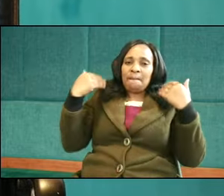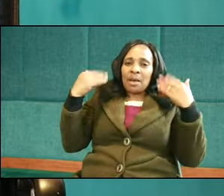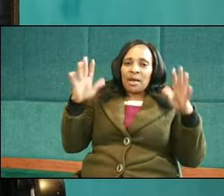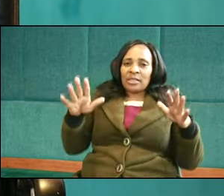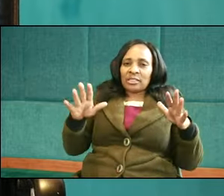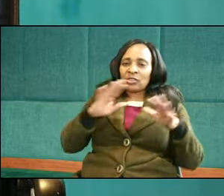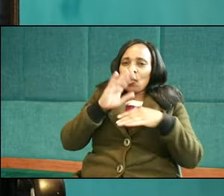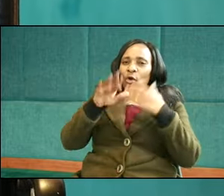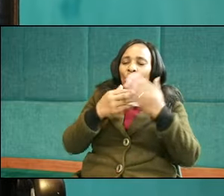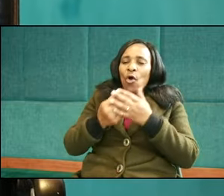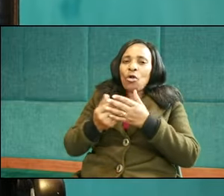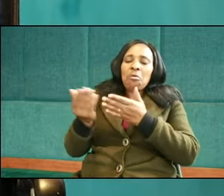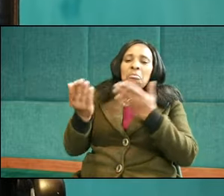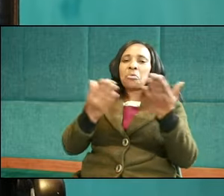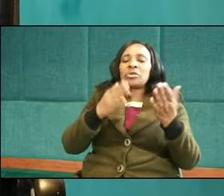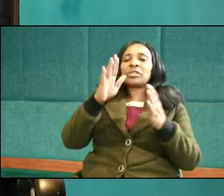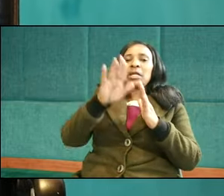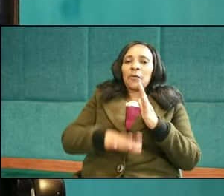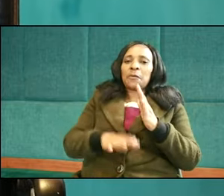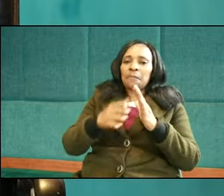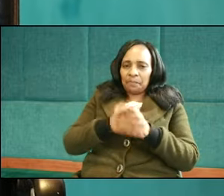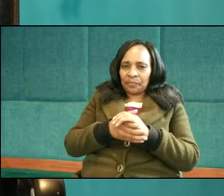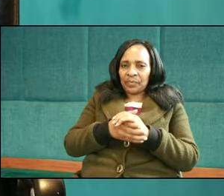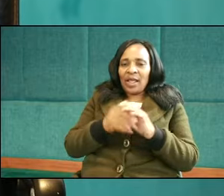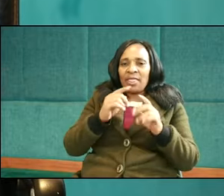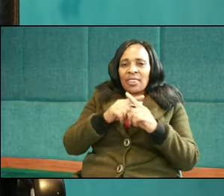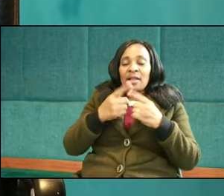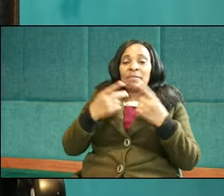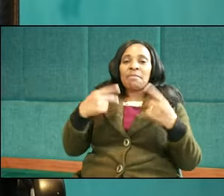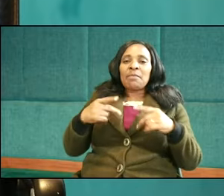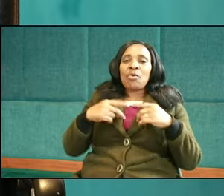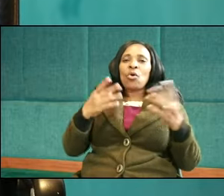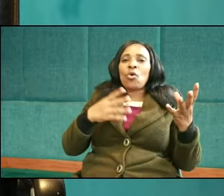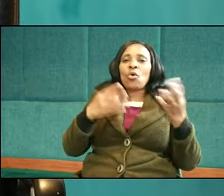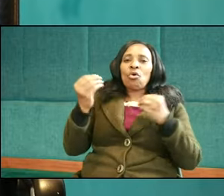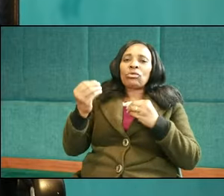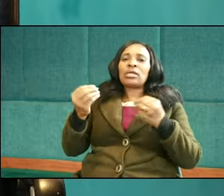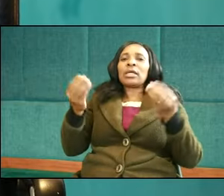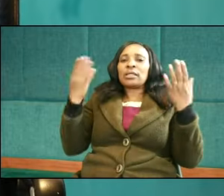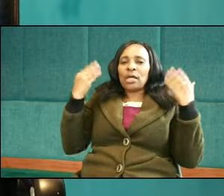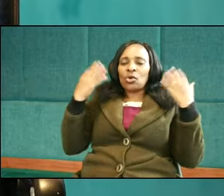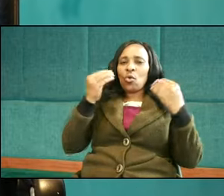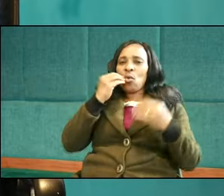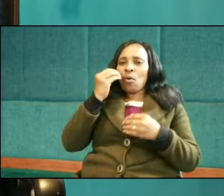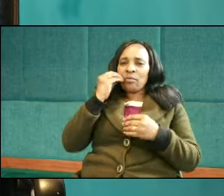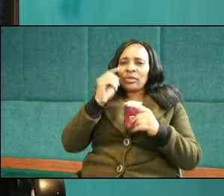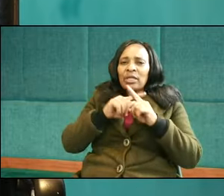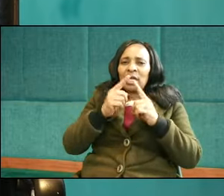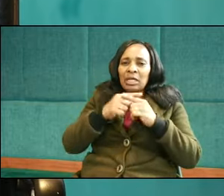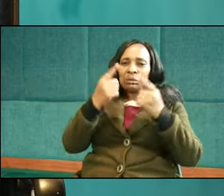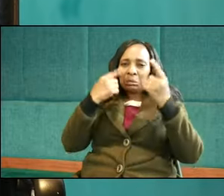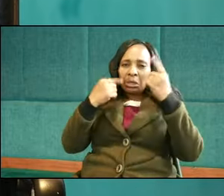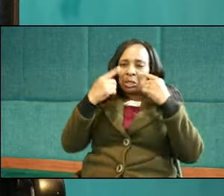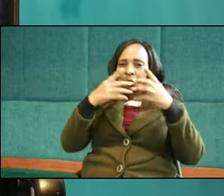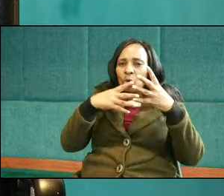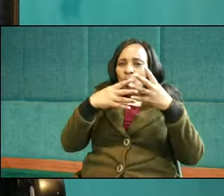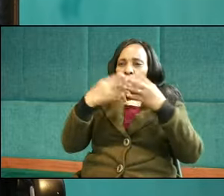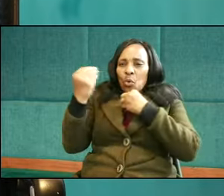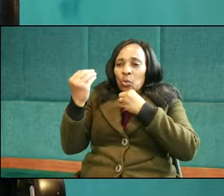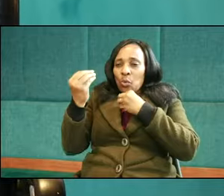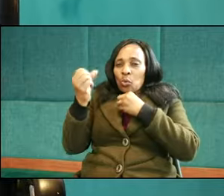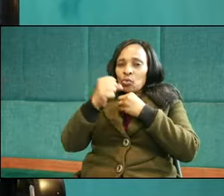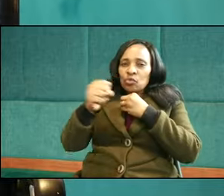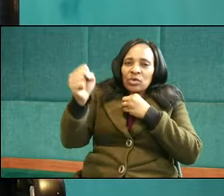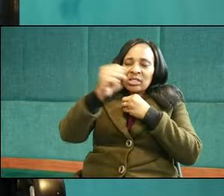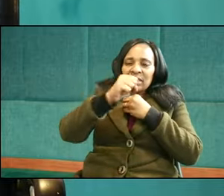their songs grow dim. Then people go to the eternal home and mourners go about their streets. We must